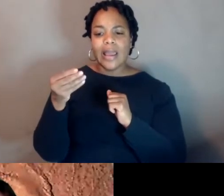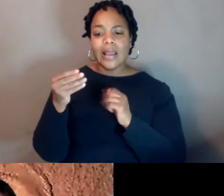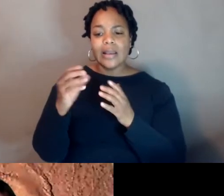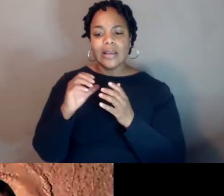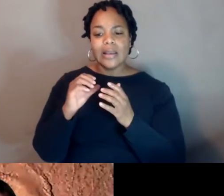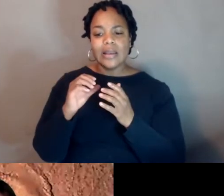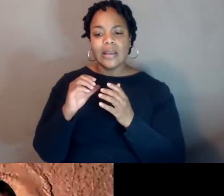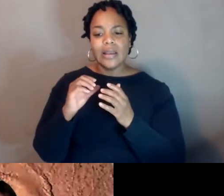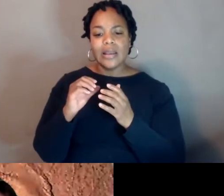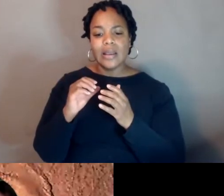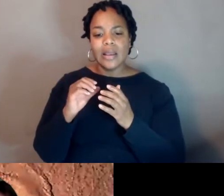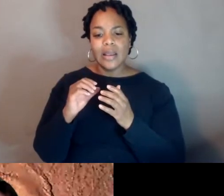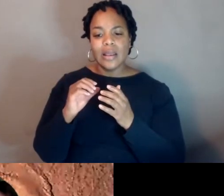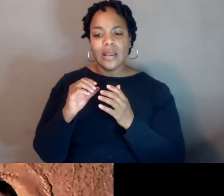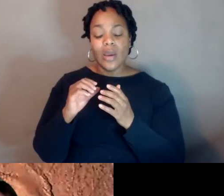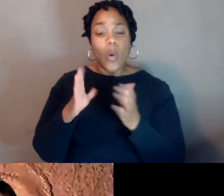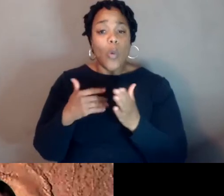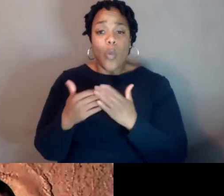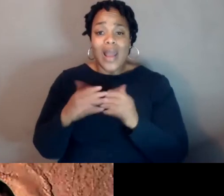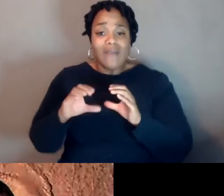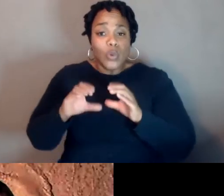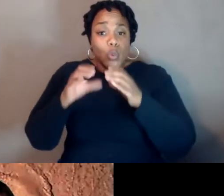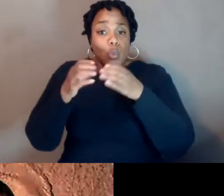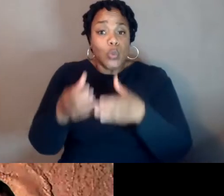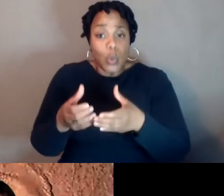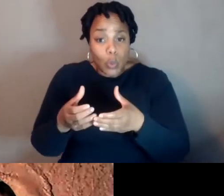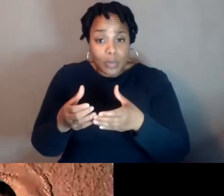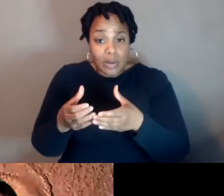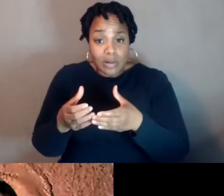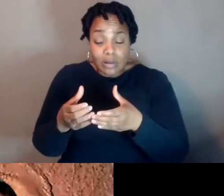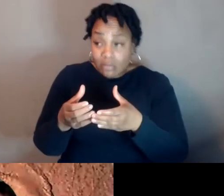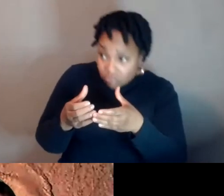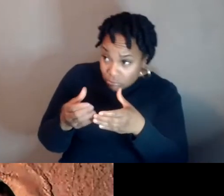membership in whatever group it is. And I think